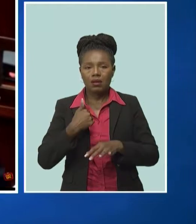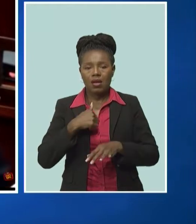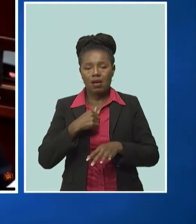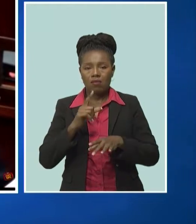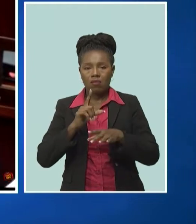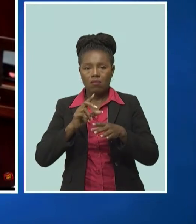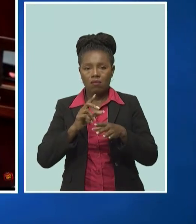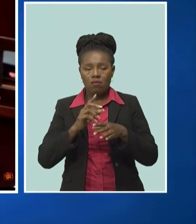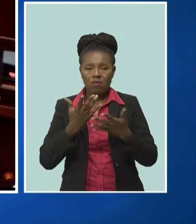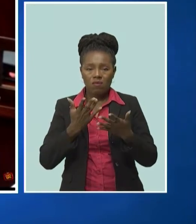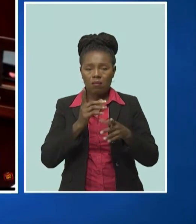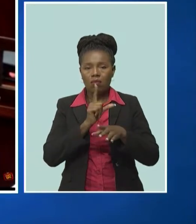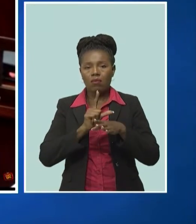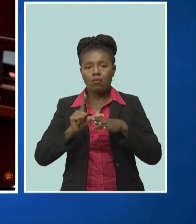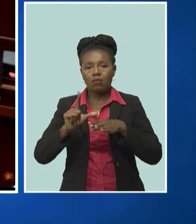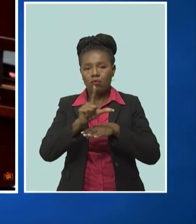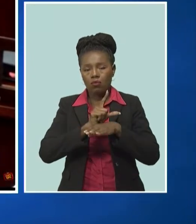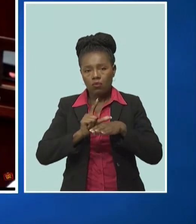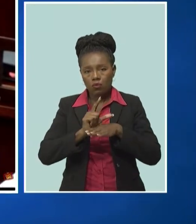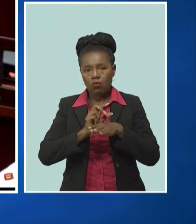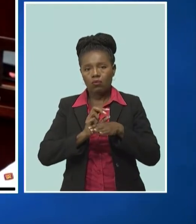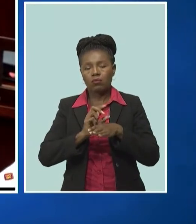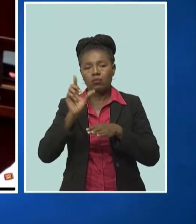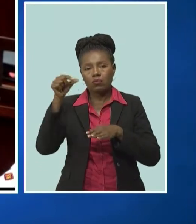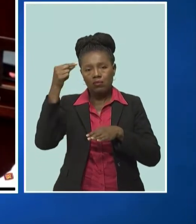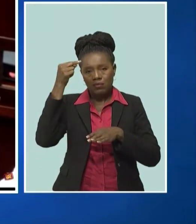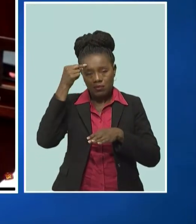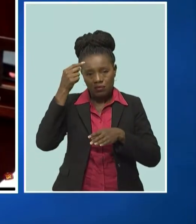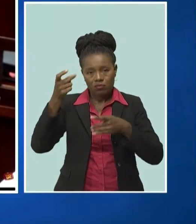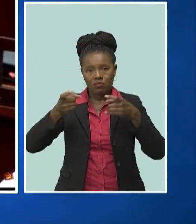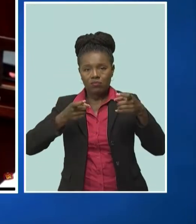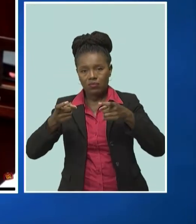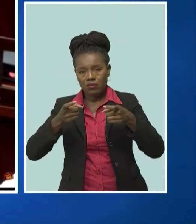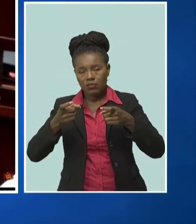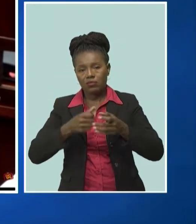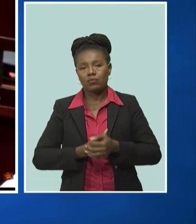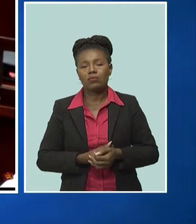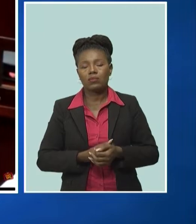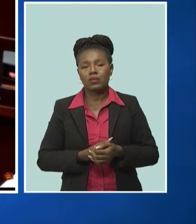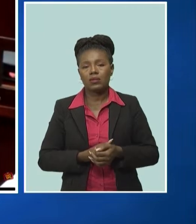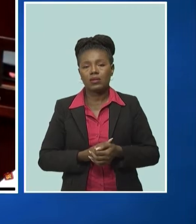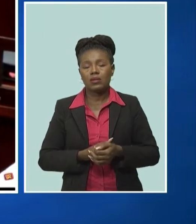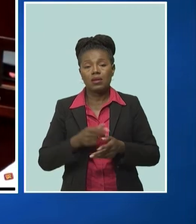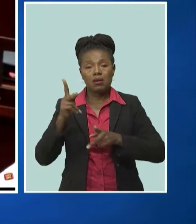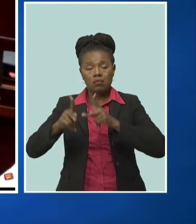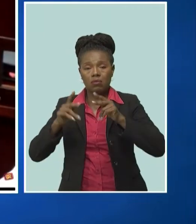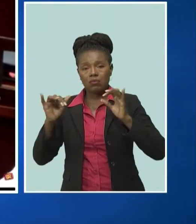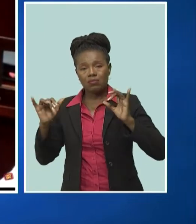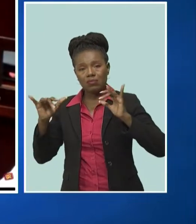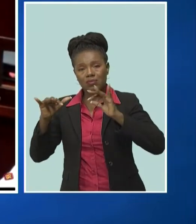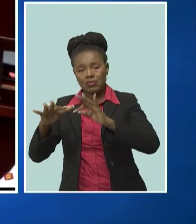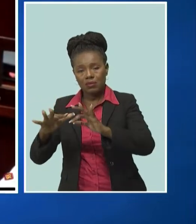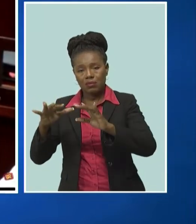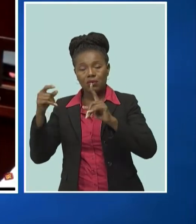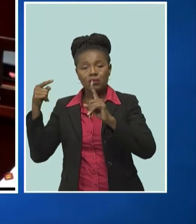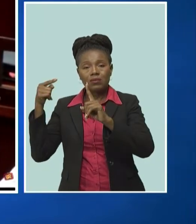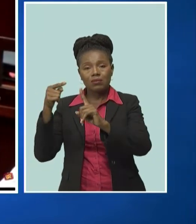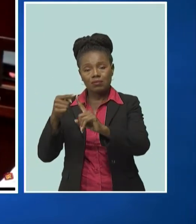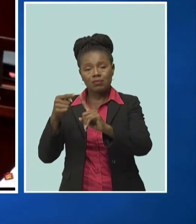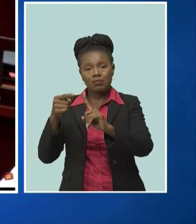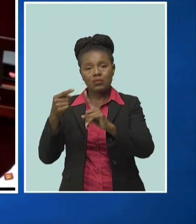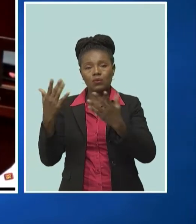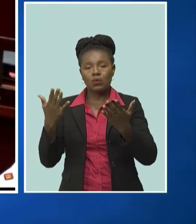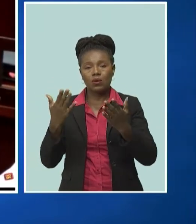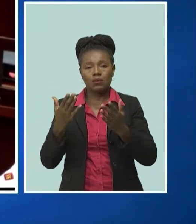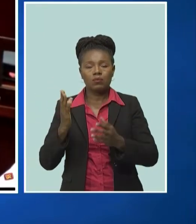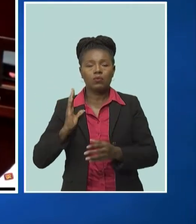government, because the People's Assemblies are essentially intended to ensure that